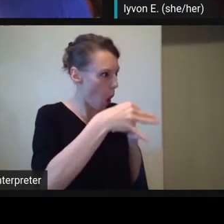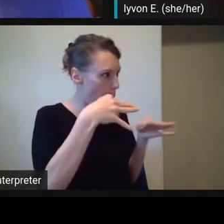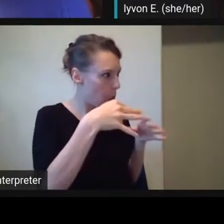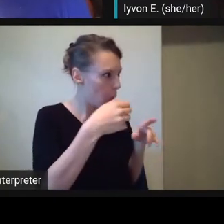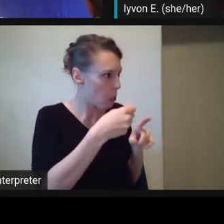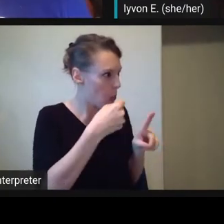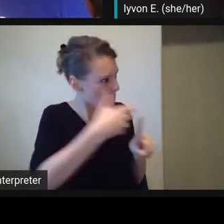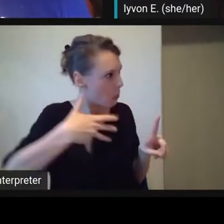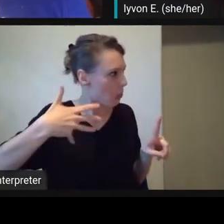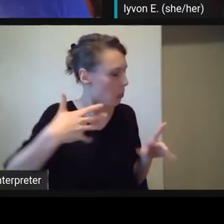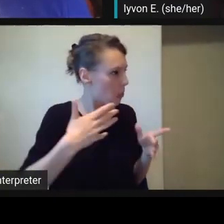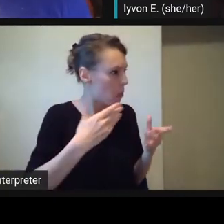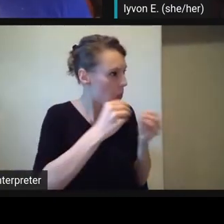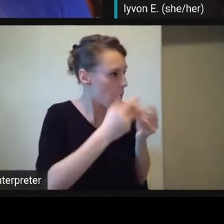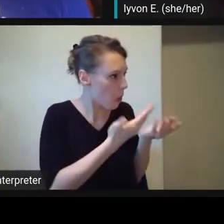And I think also that,